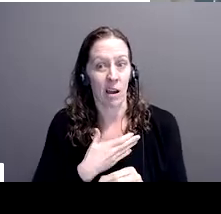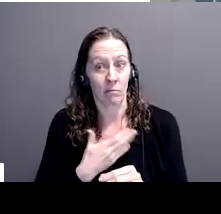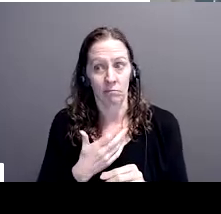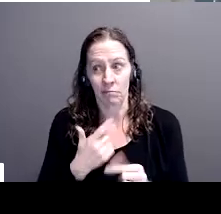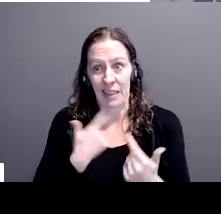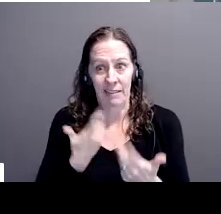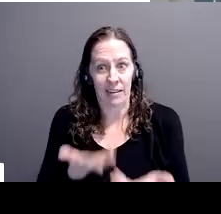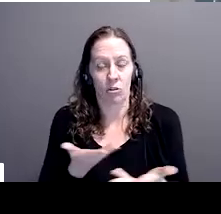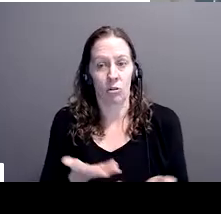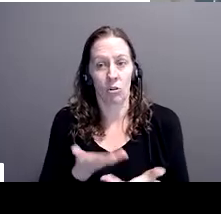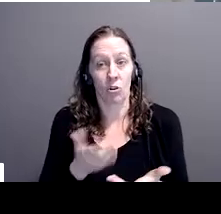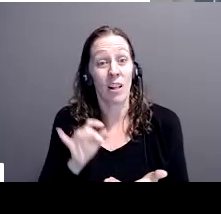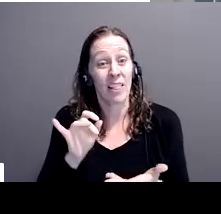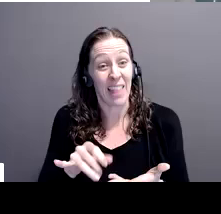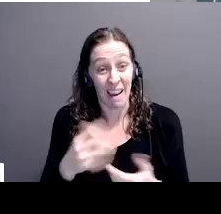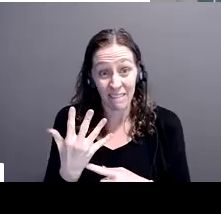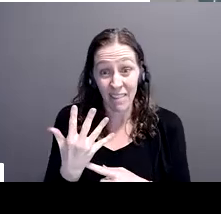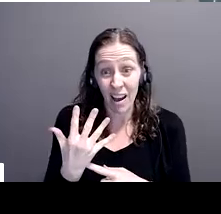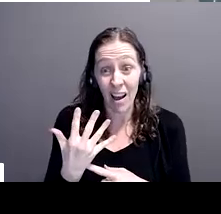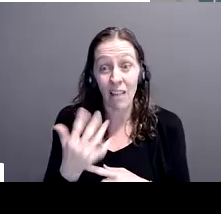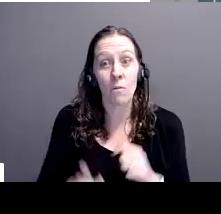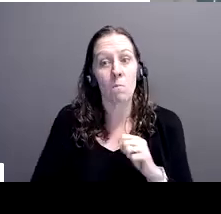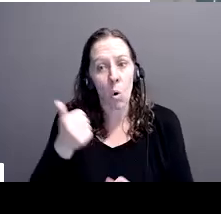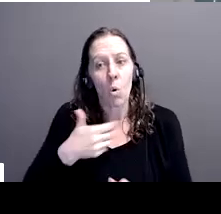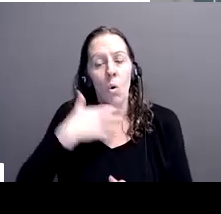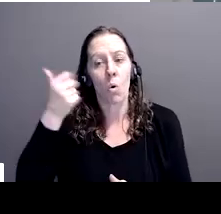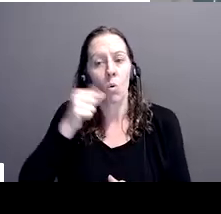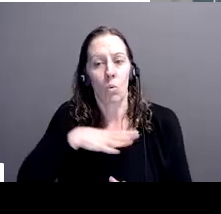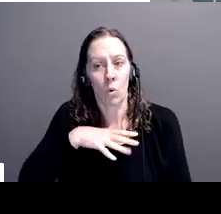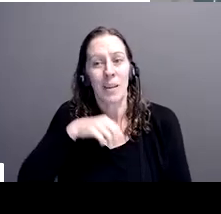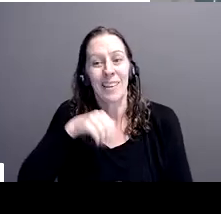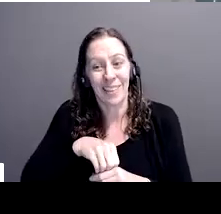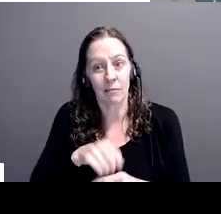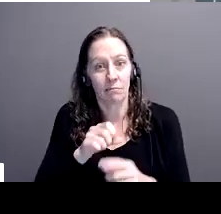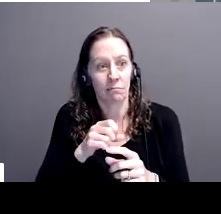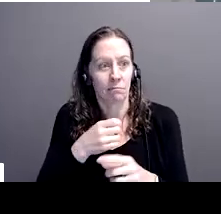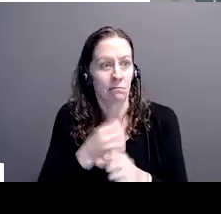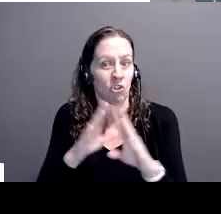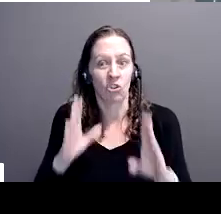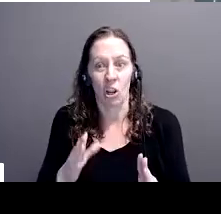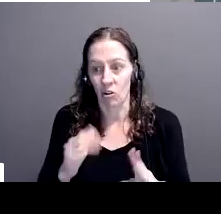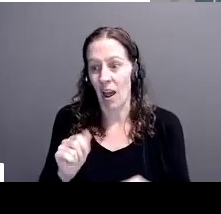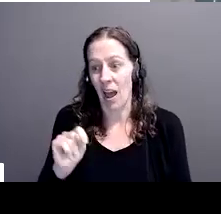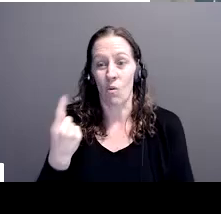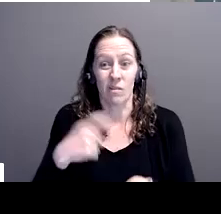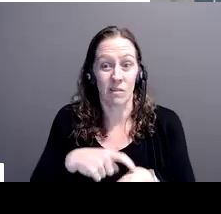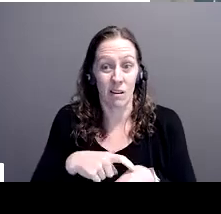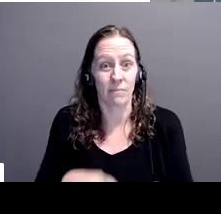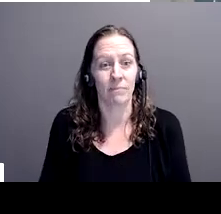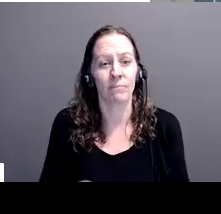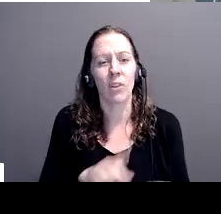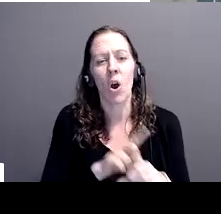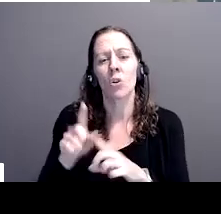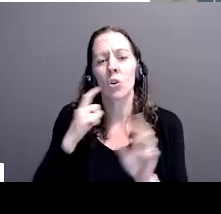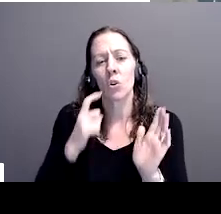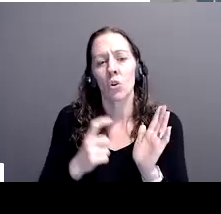And that's the most older women we've had in a shelter at one time. We've also noticed that